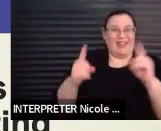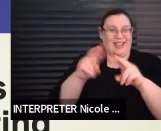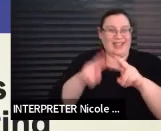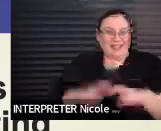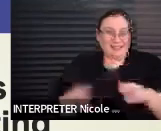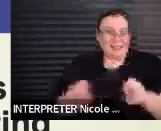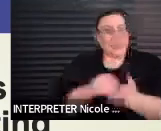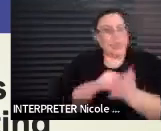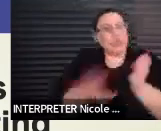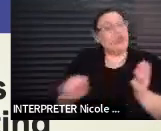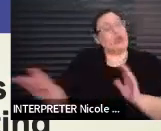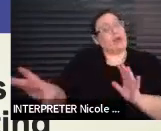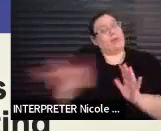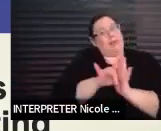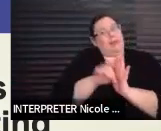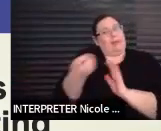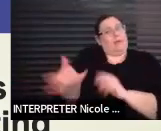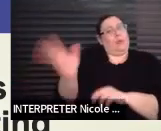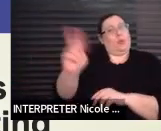to choose their own